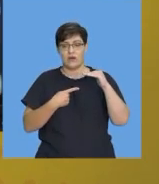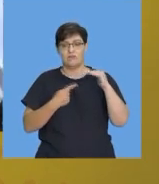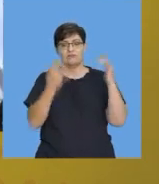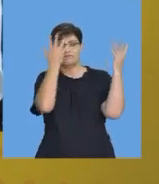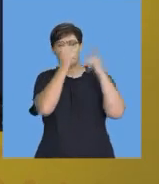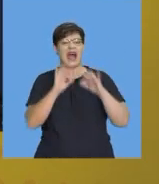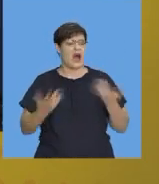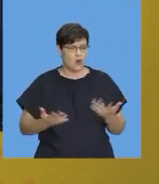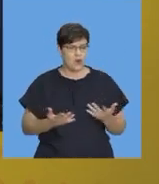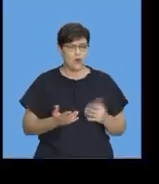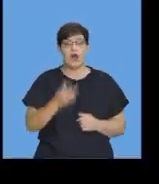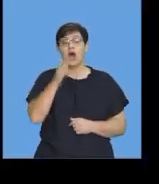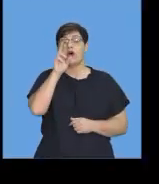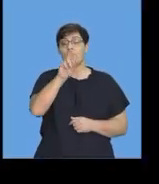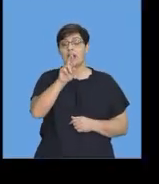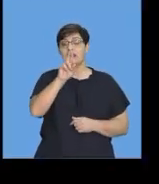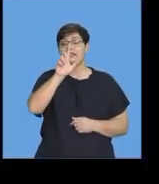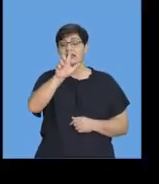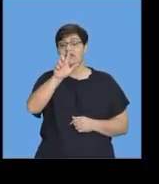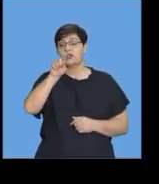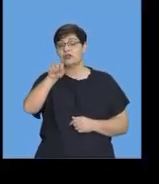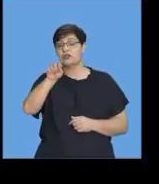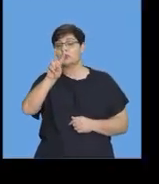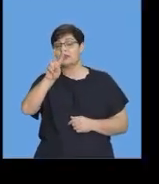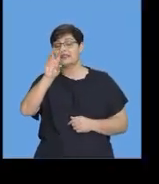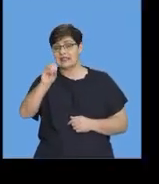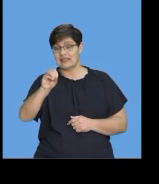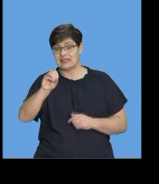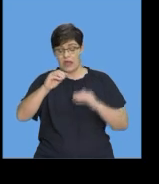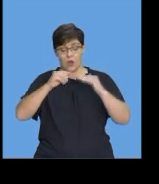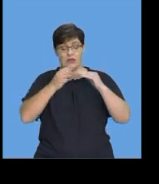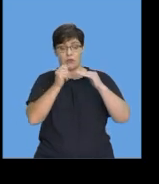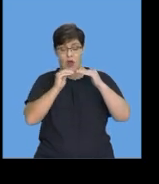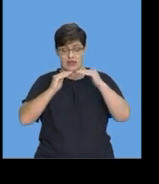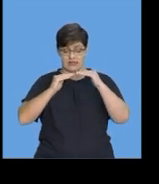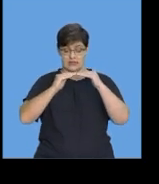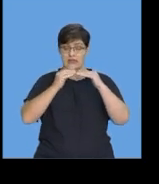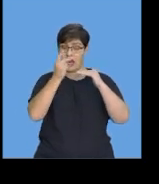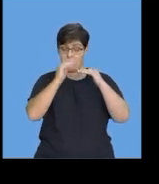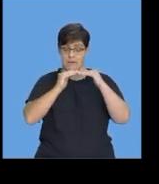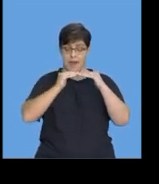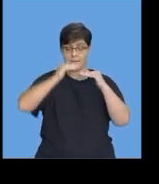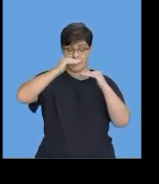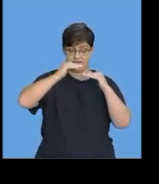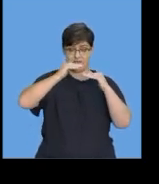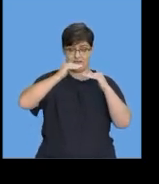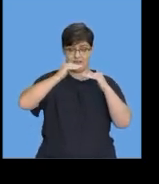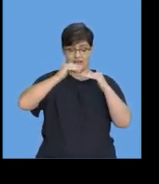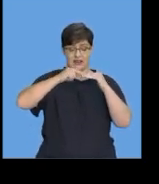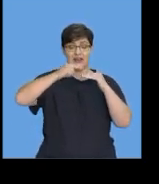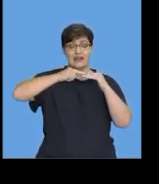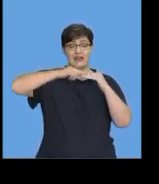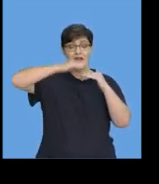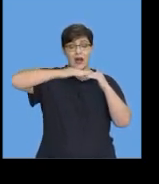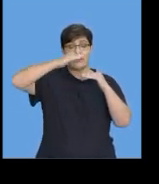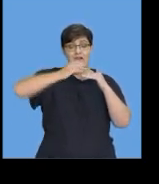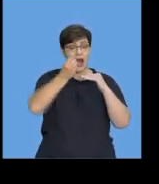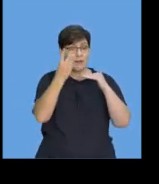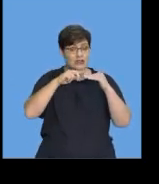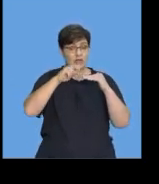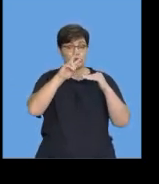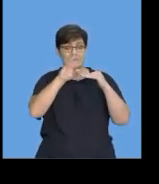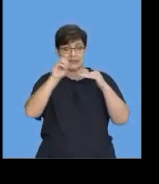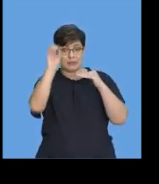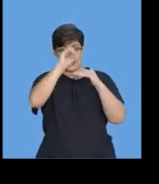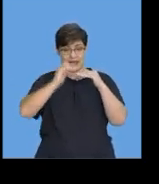on the calculation. 7 rand 20 was the price, the rand value of 20% above